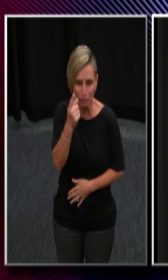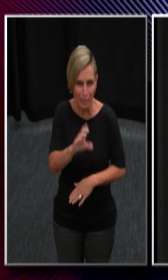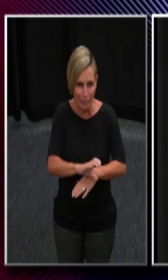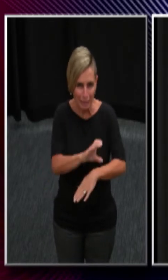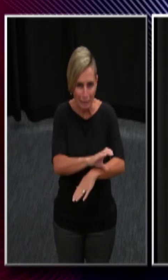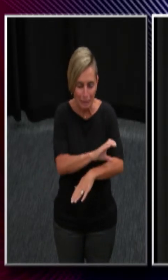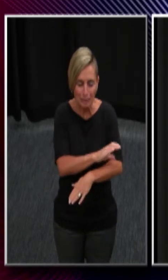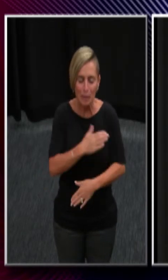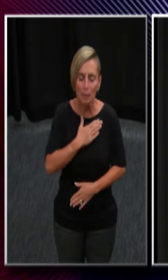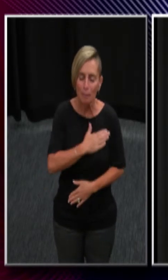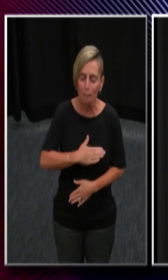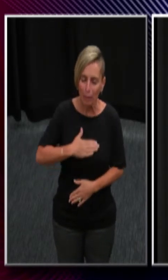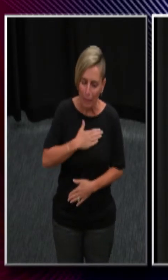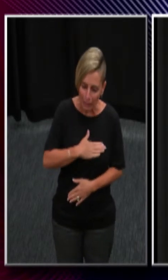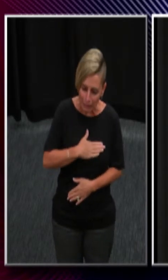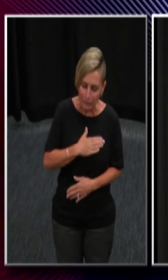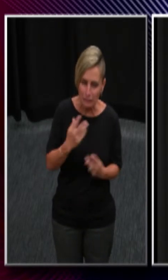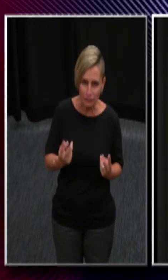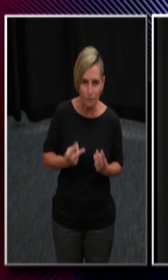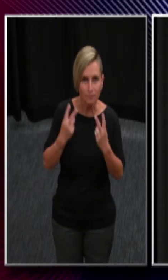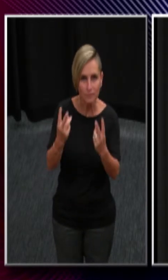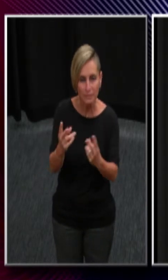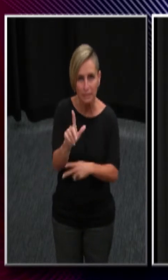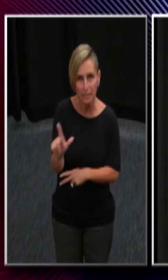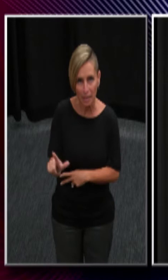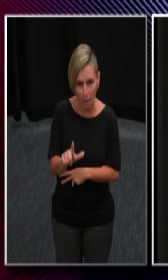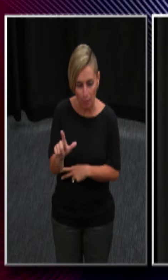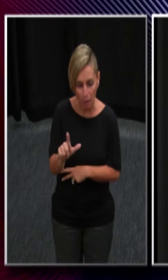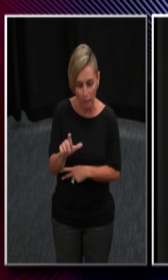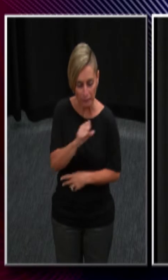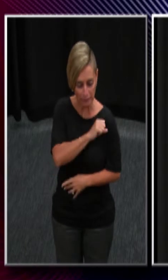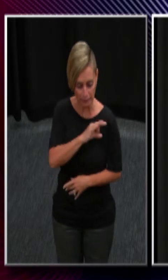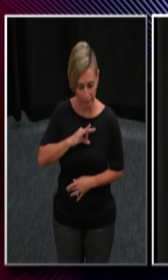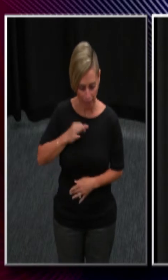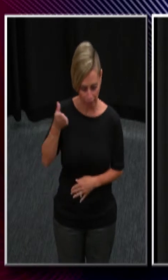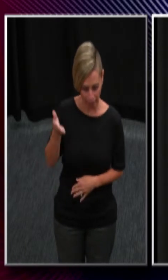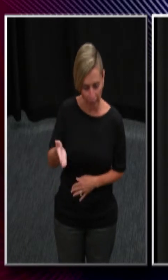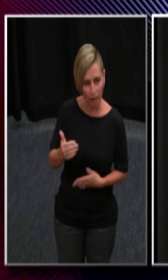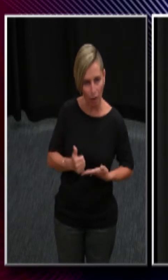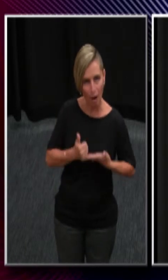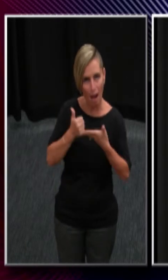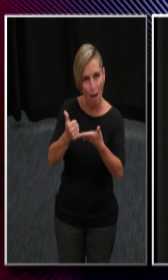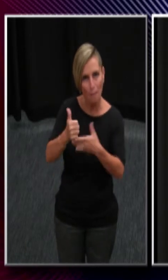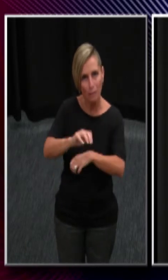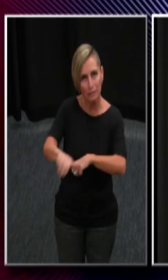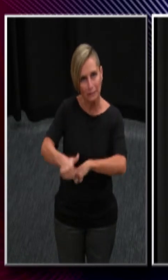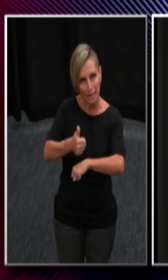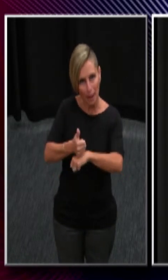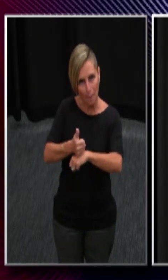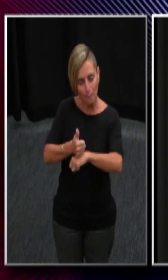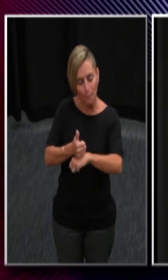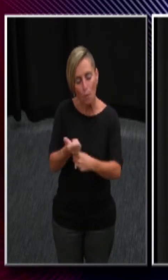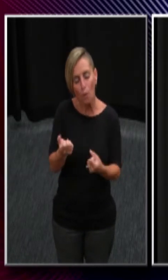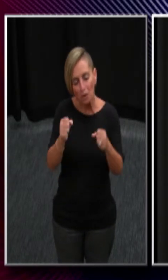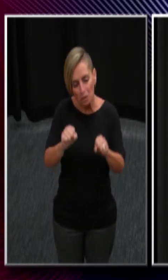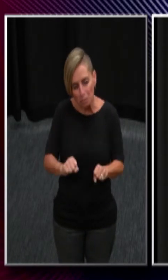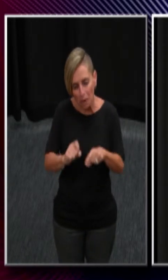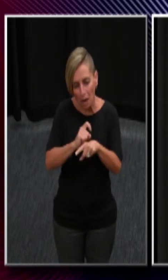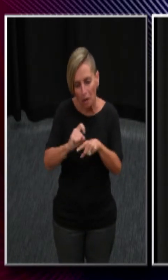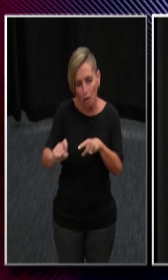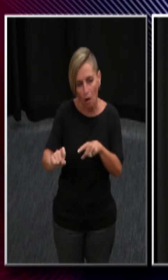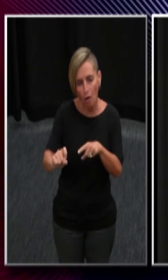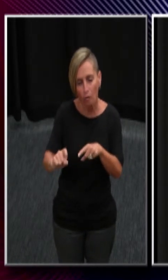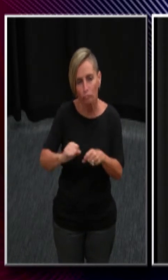Lucie County's branch libraries and the staff will help you get set up. Or you can call the